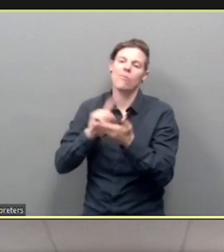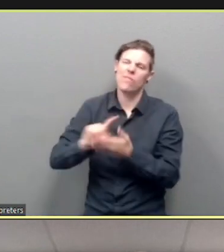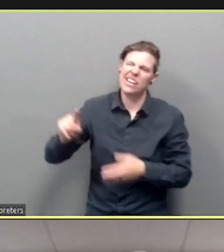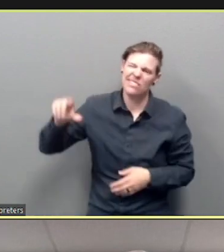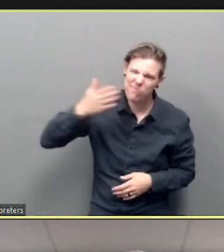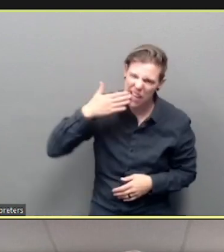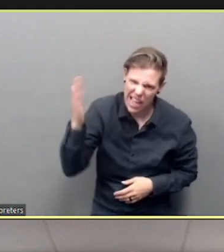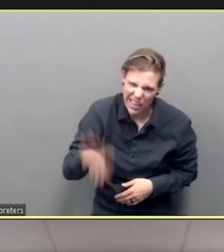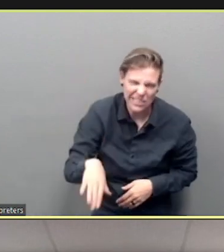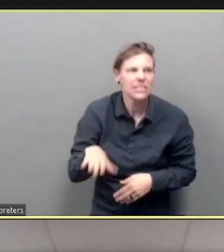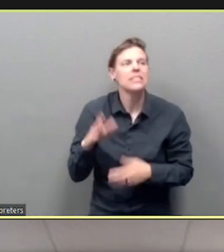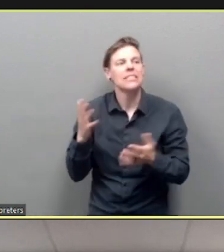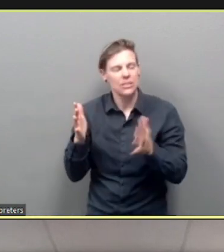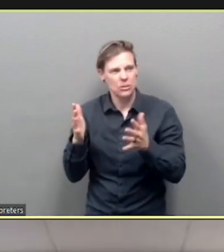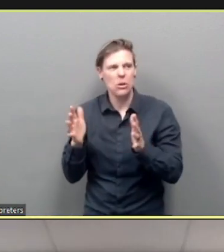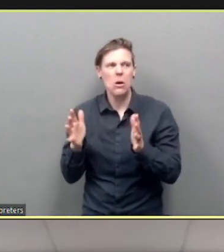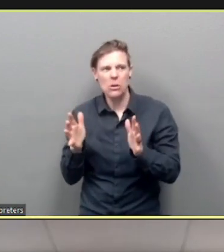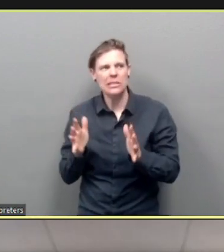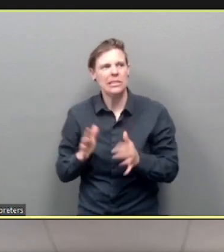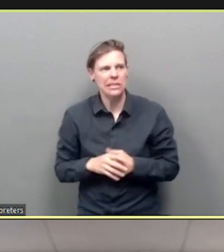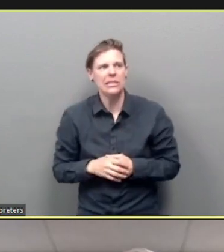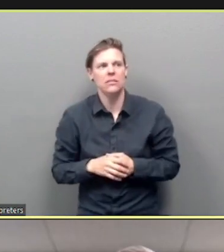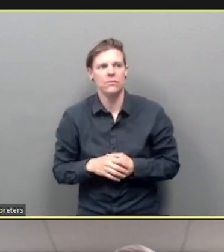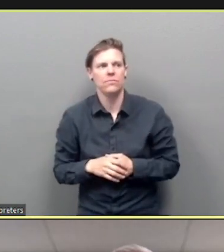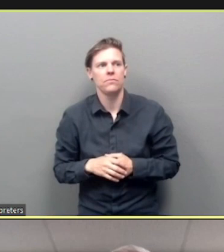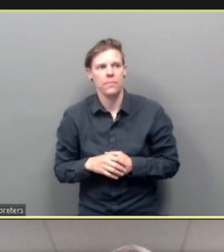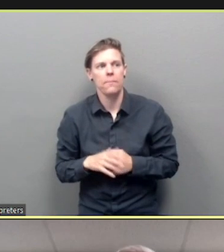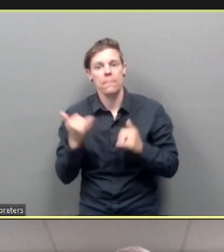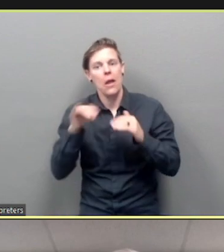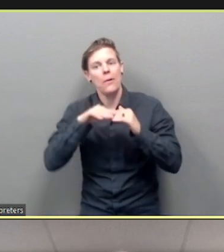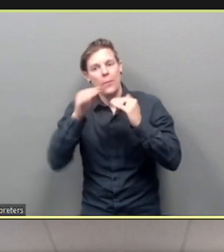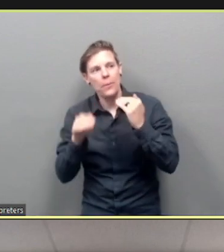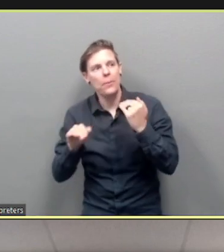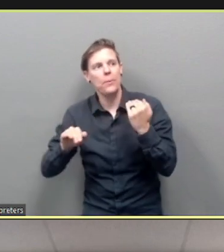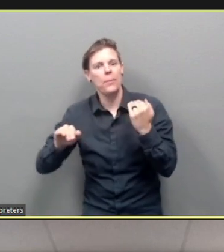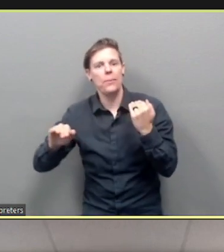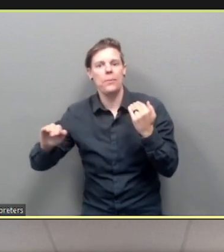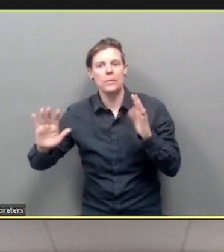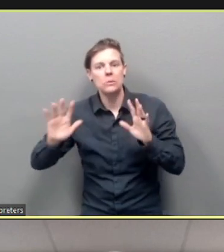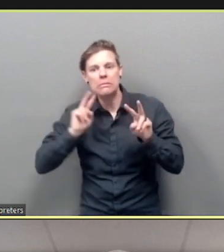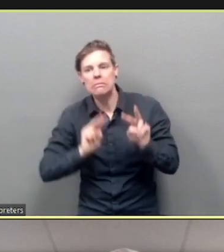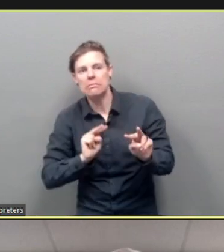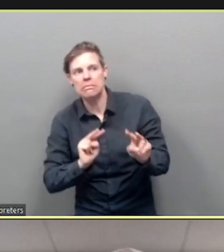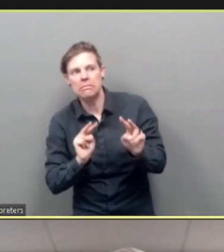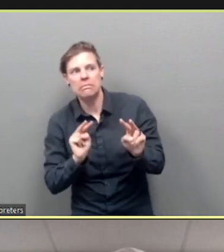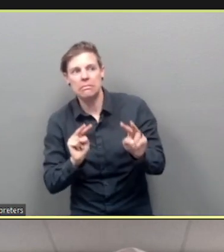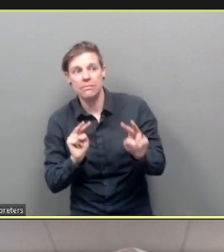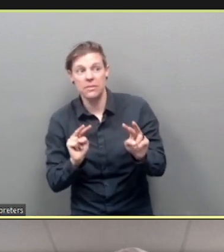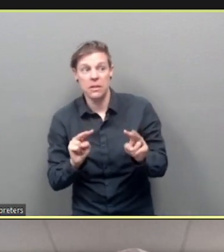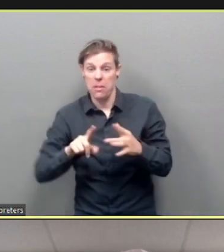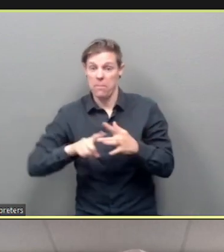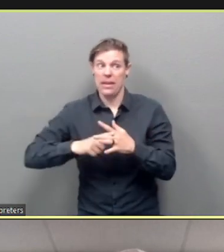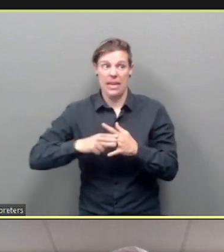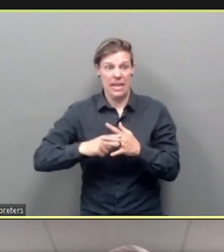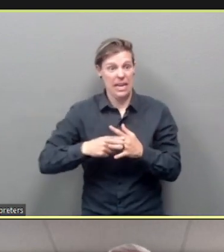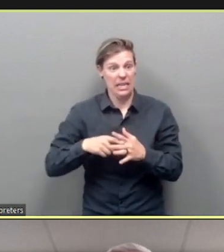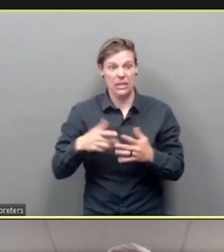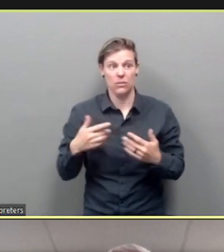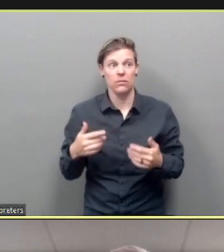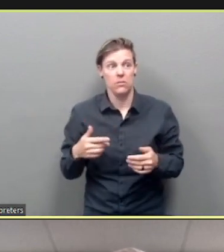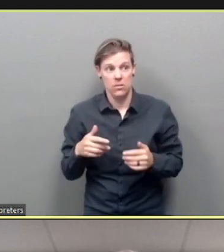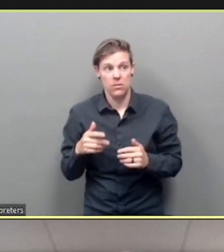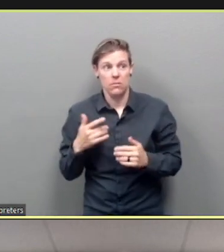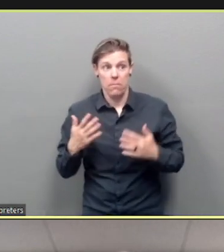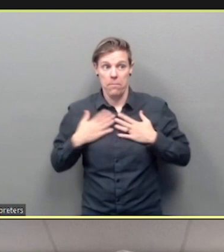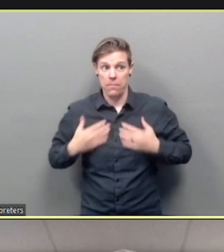And then since then has kind of glided down and plateaued. And as I said at the beginning, 1 preventable death is a